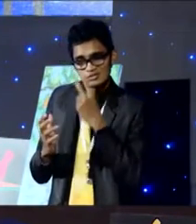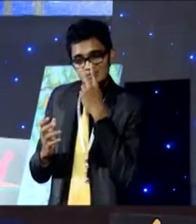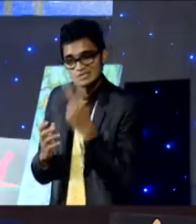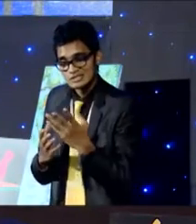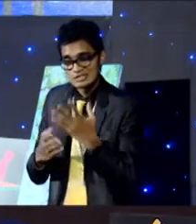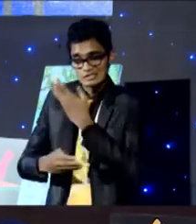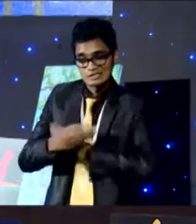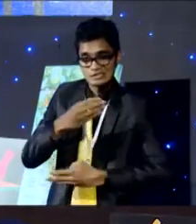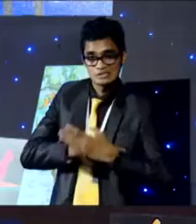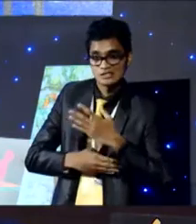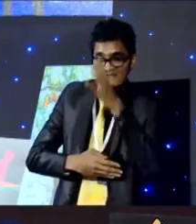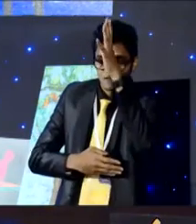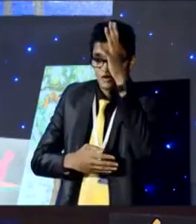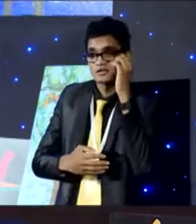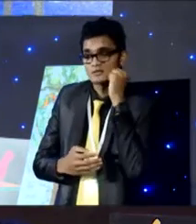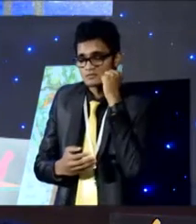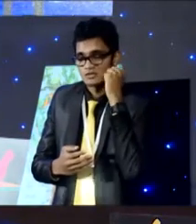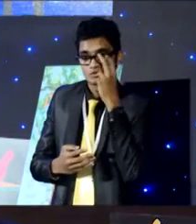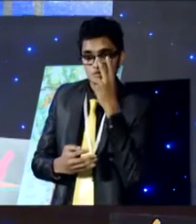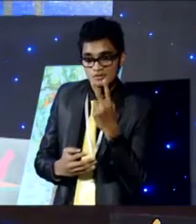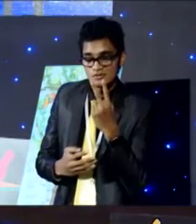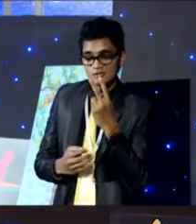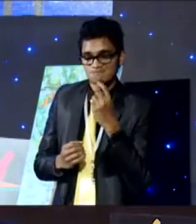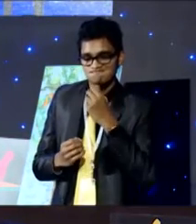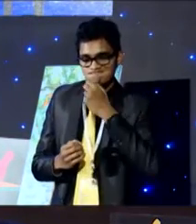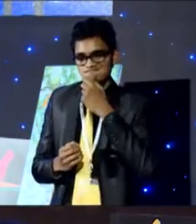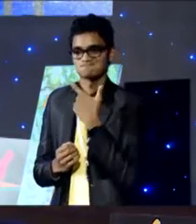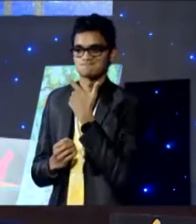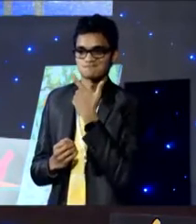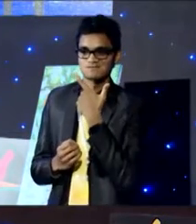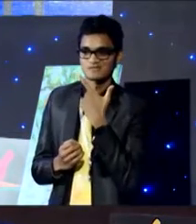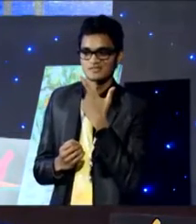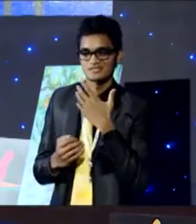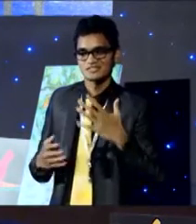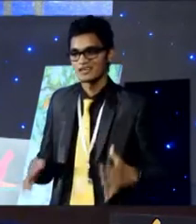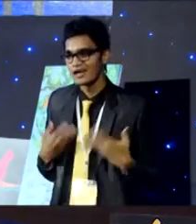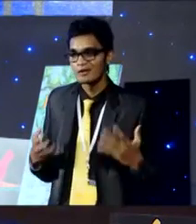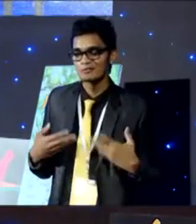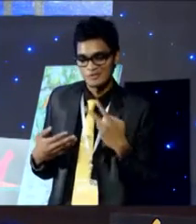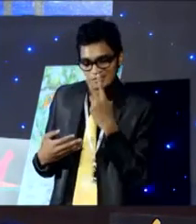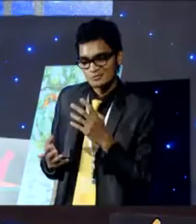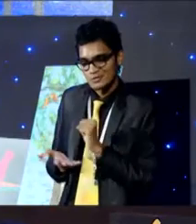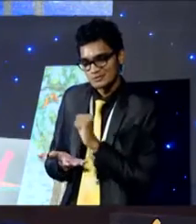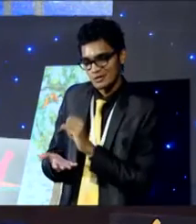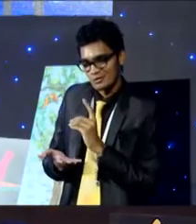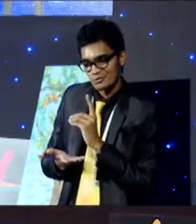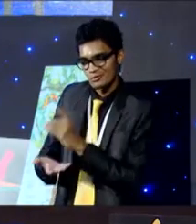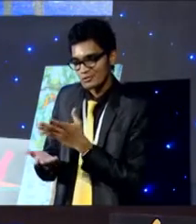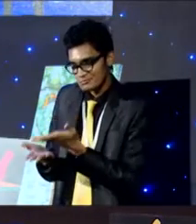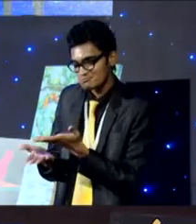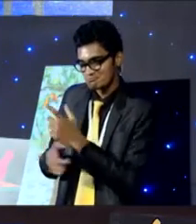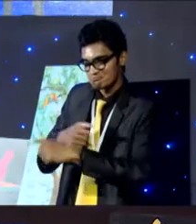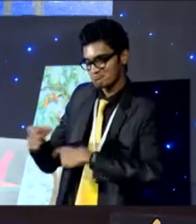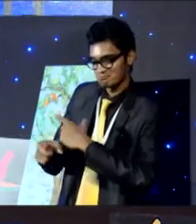eyes, and that is something which I have experienced myself. And it's much bigger than anything in this world. So for us